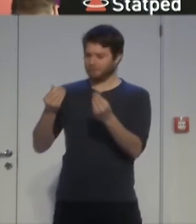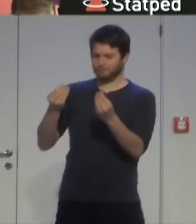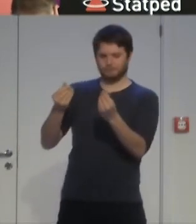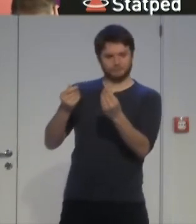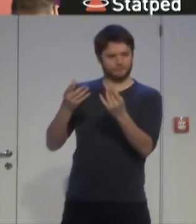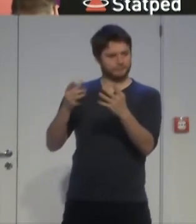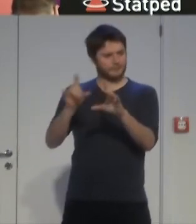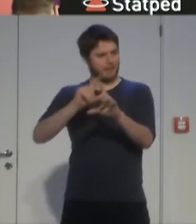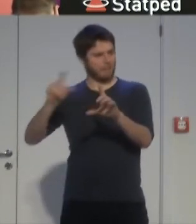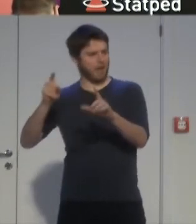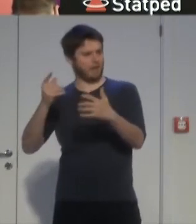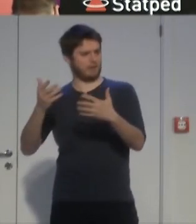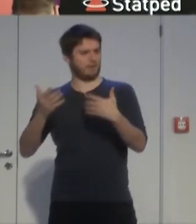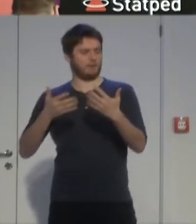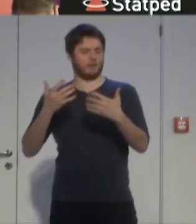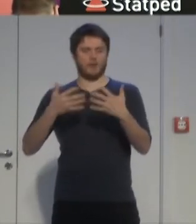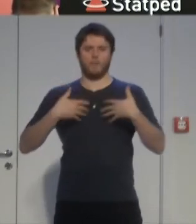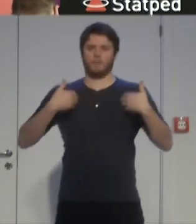experiencing